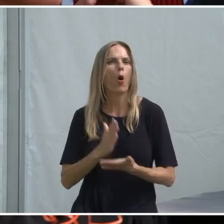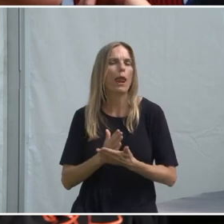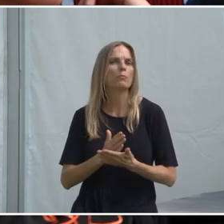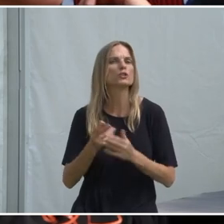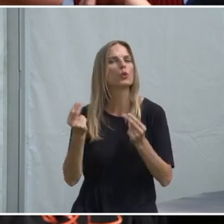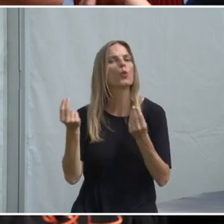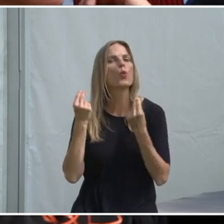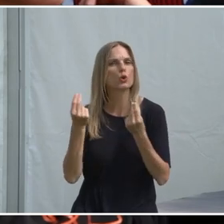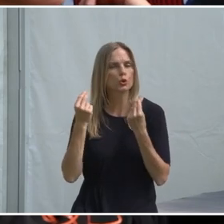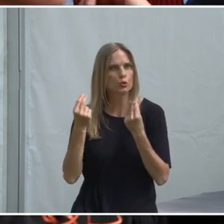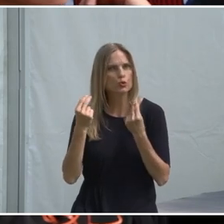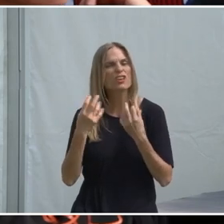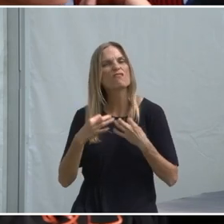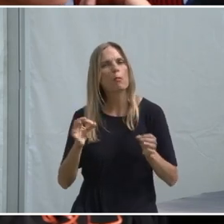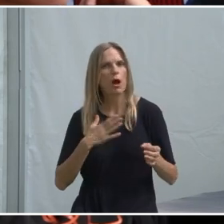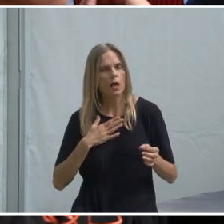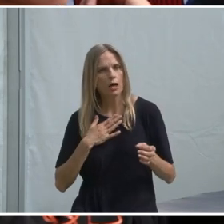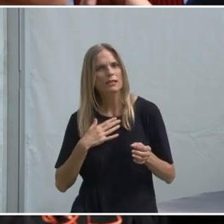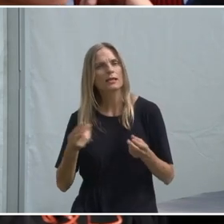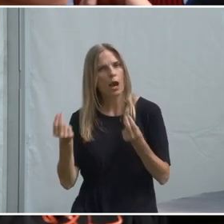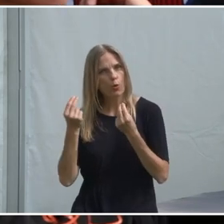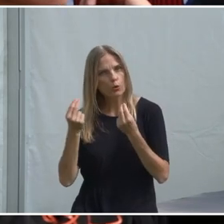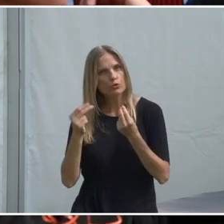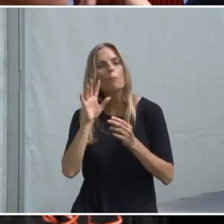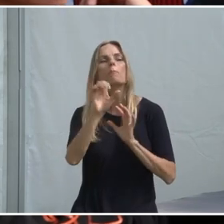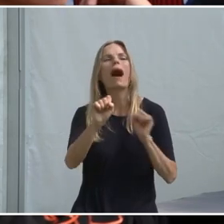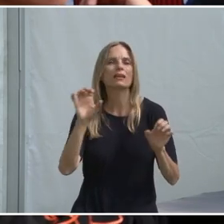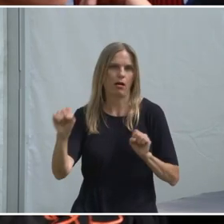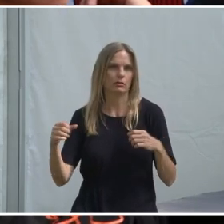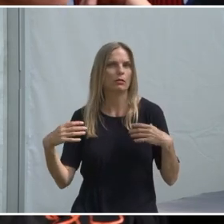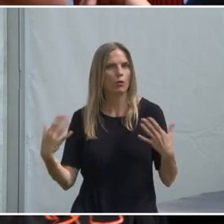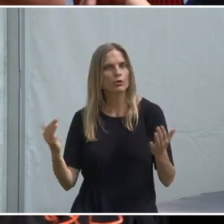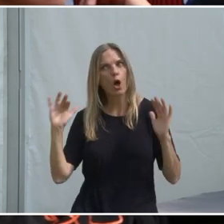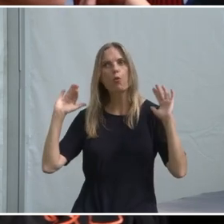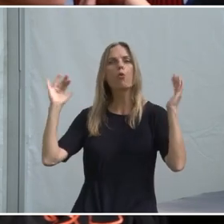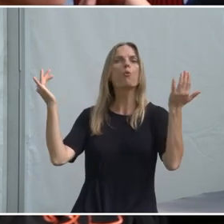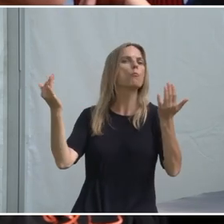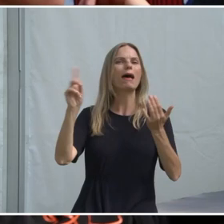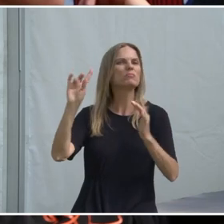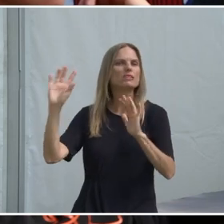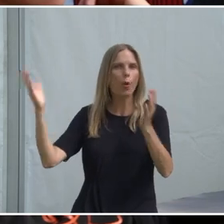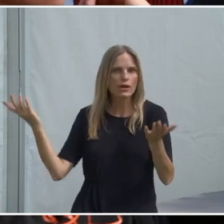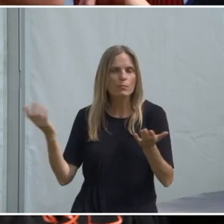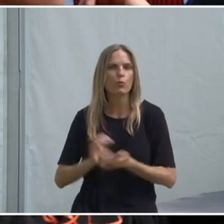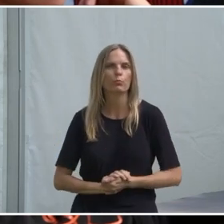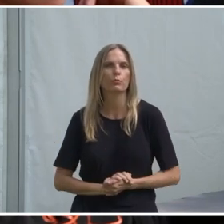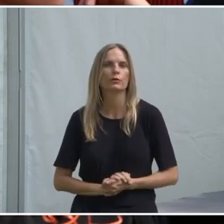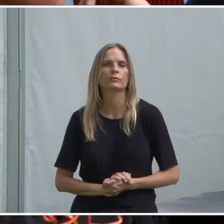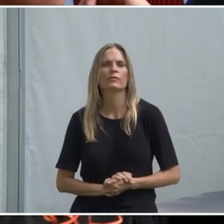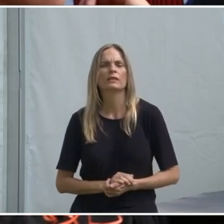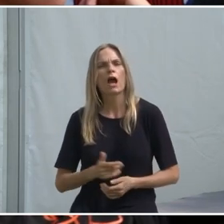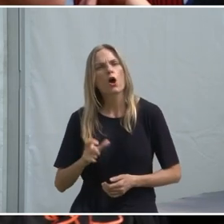courses, voluntary courses about how to notice actually what is going around you, because usually, especially when